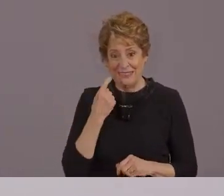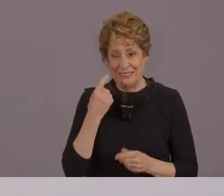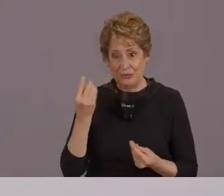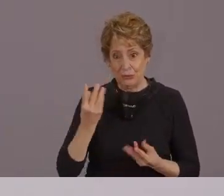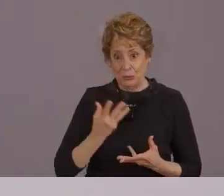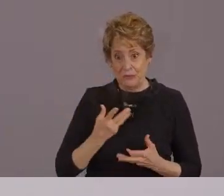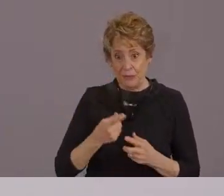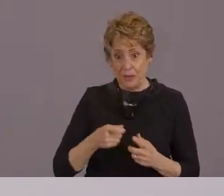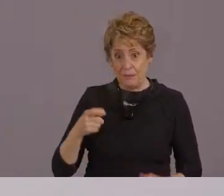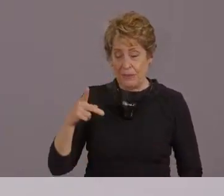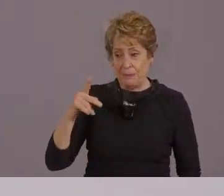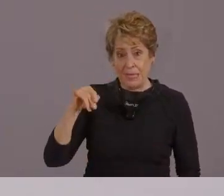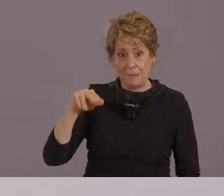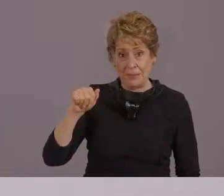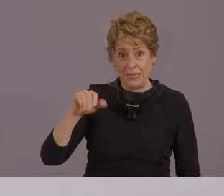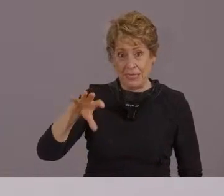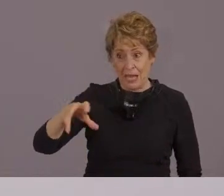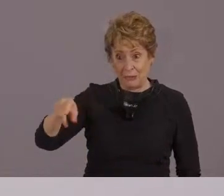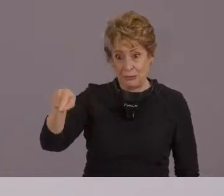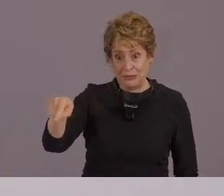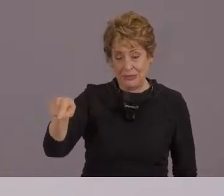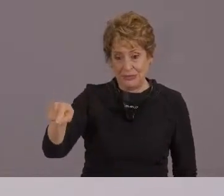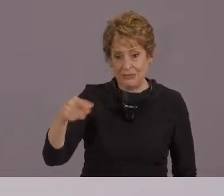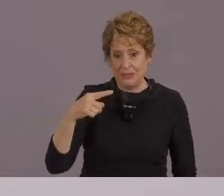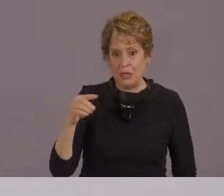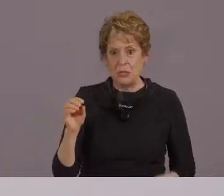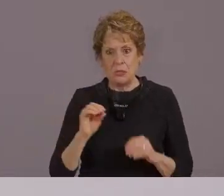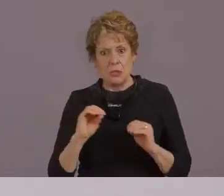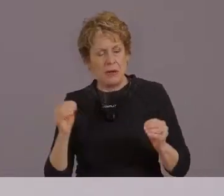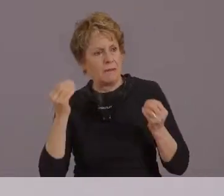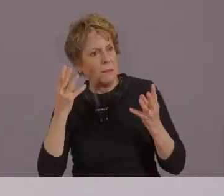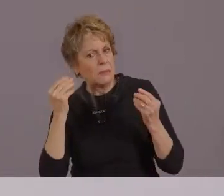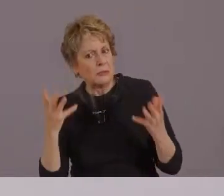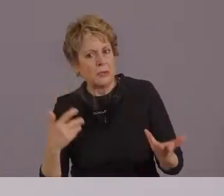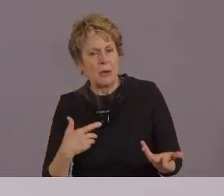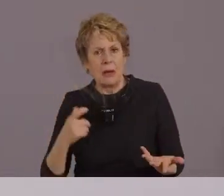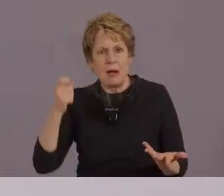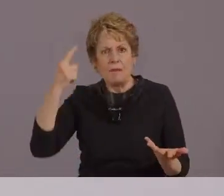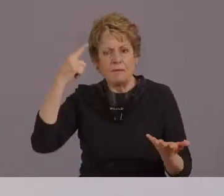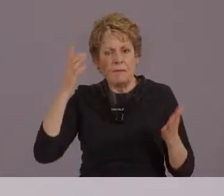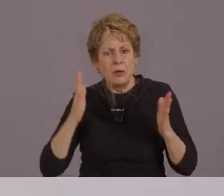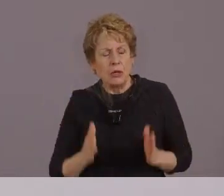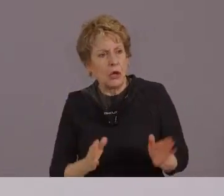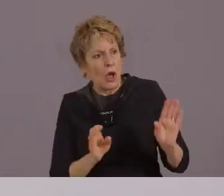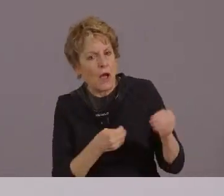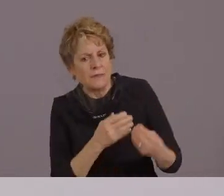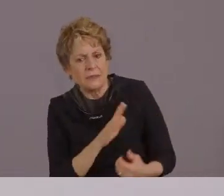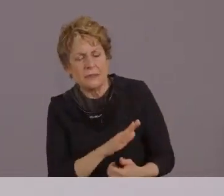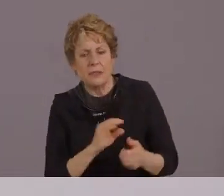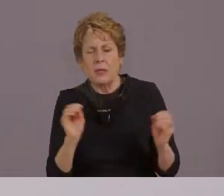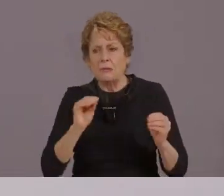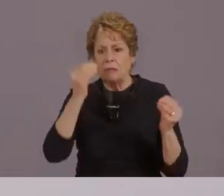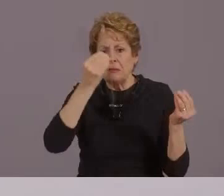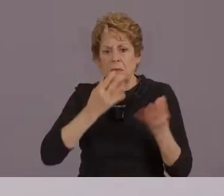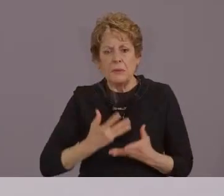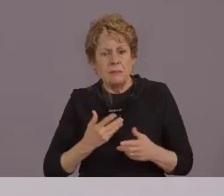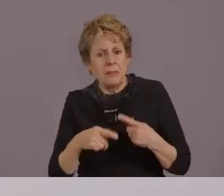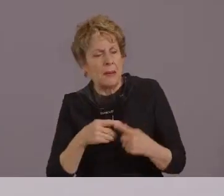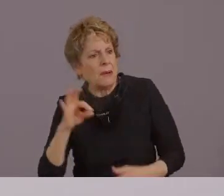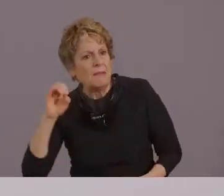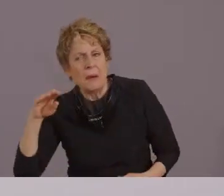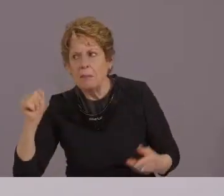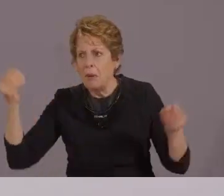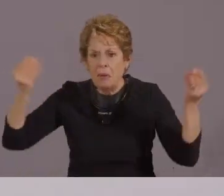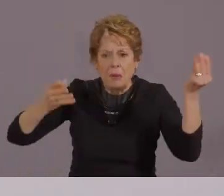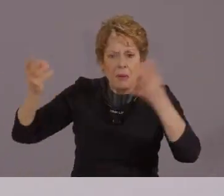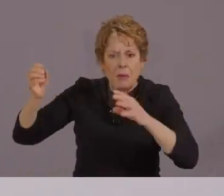got no information from either the governor's office or FEMA regarding that vaccination site. What can you tell us about